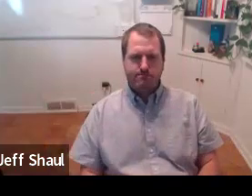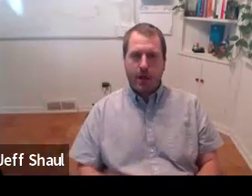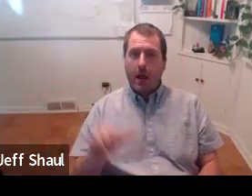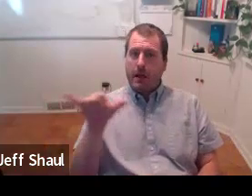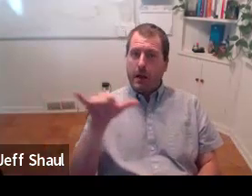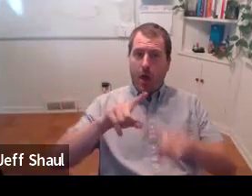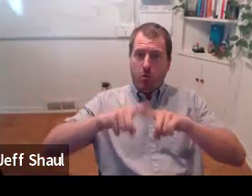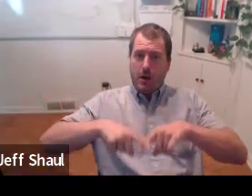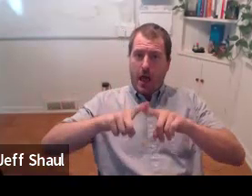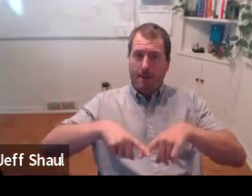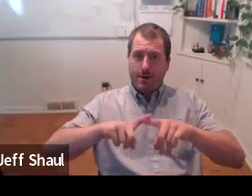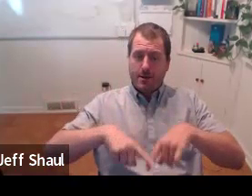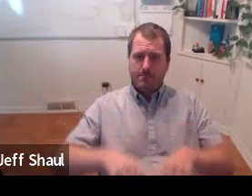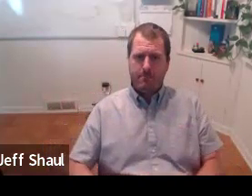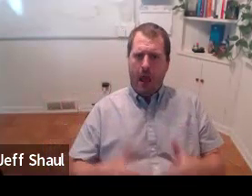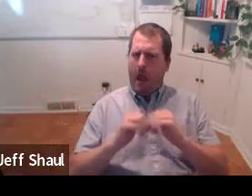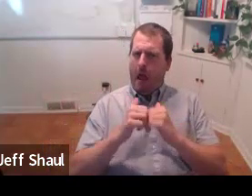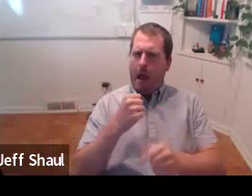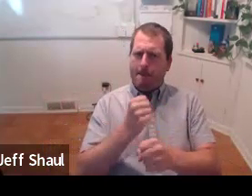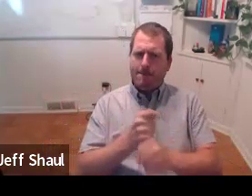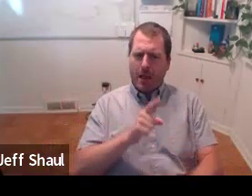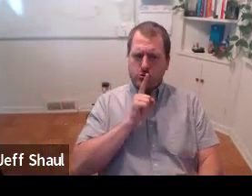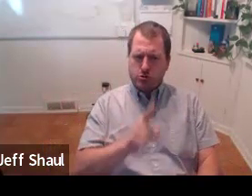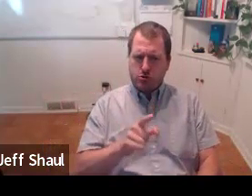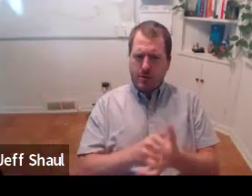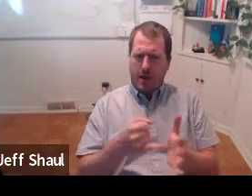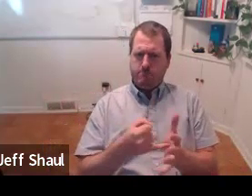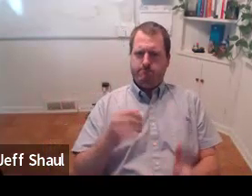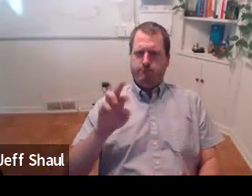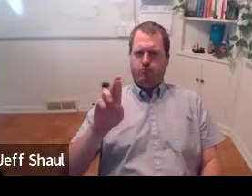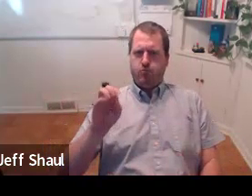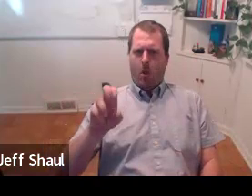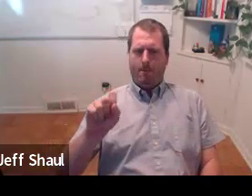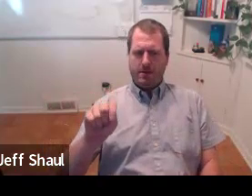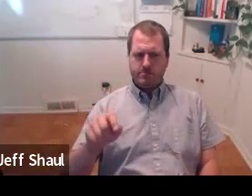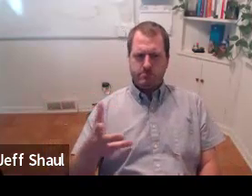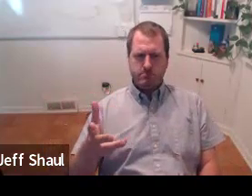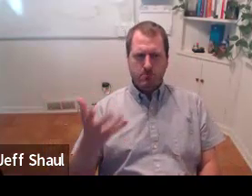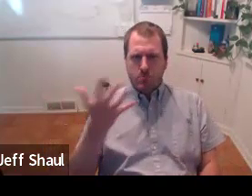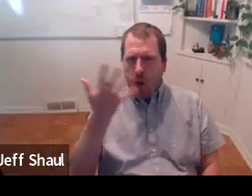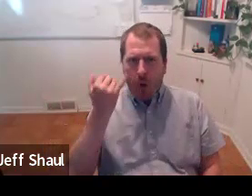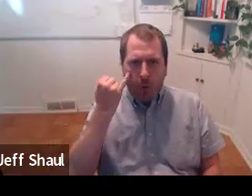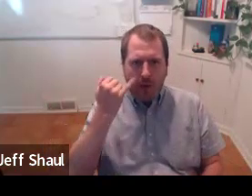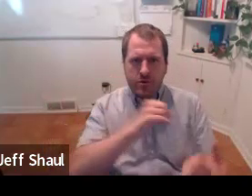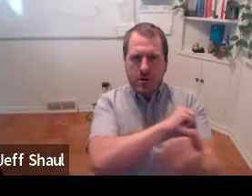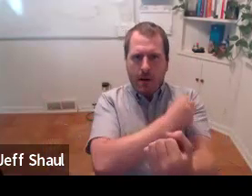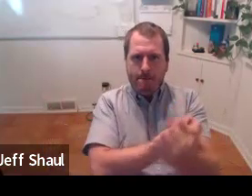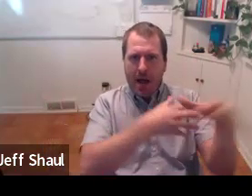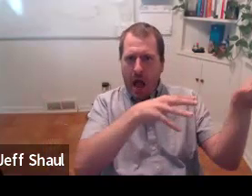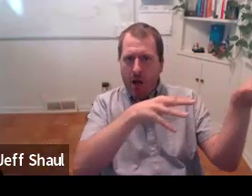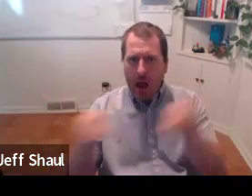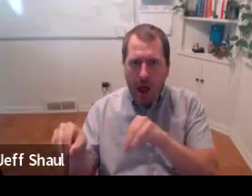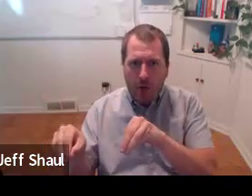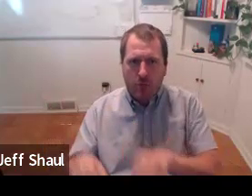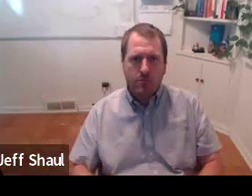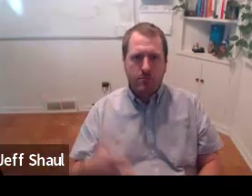other considerations as well, just like reliability. You know, how to make sure that it is robust. And,